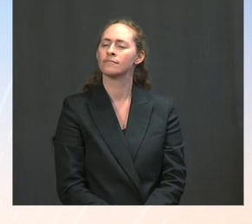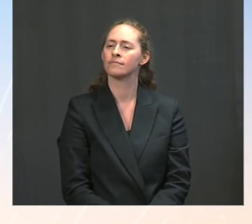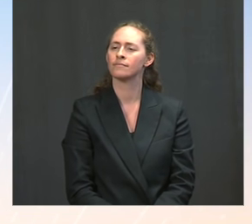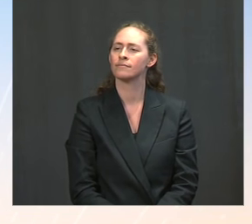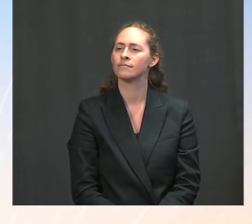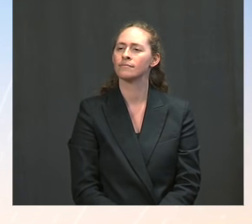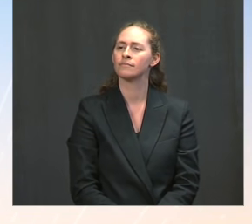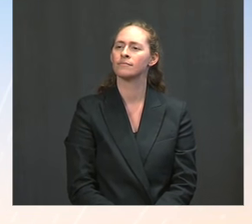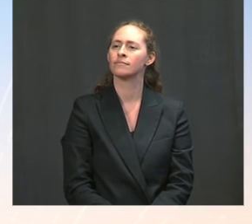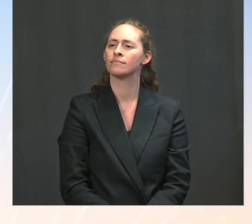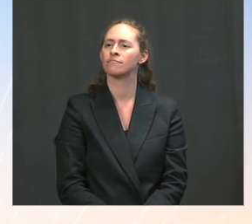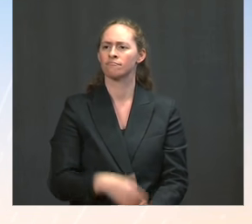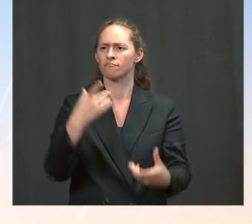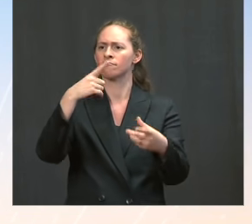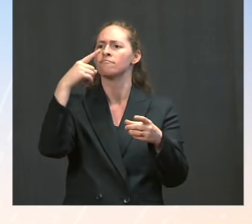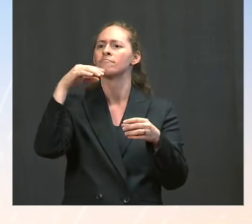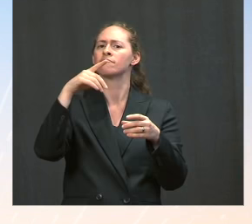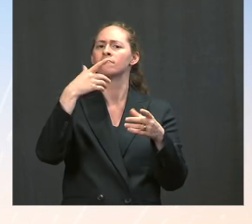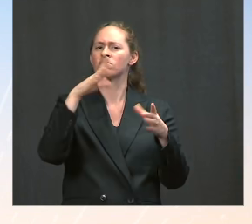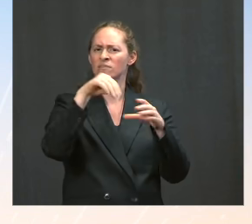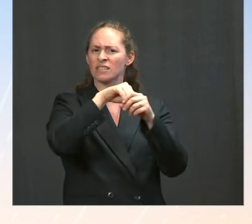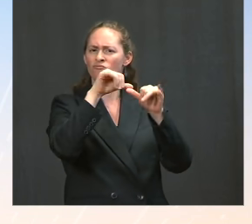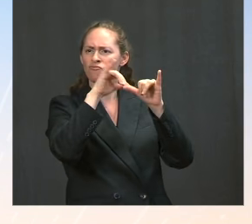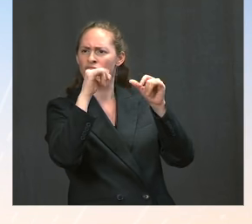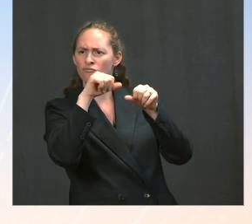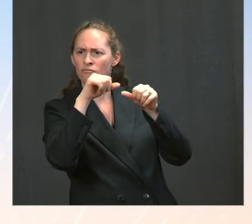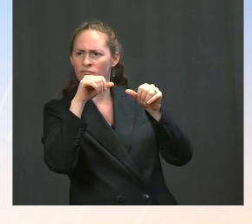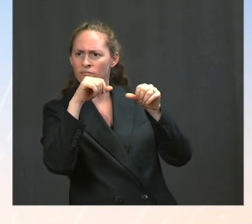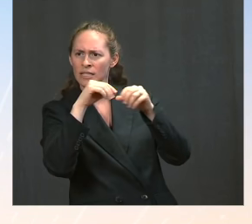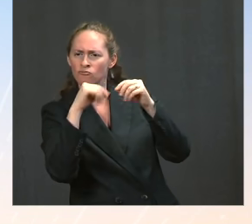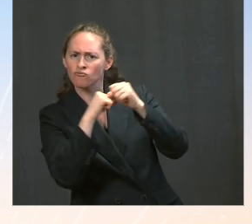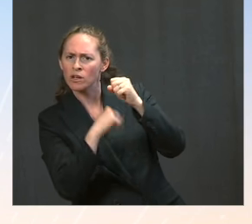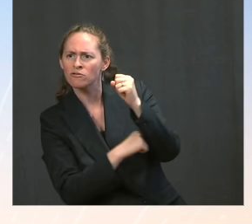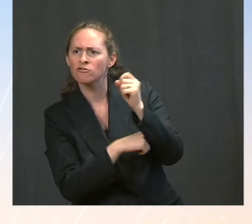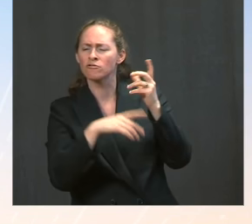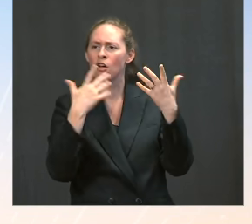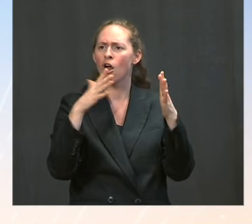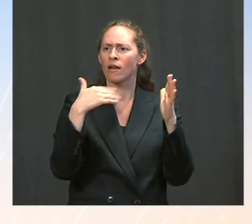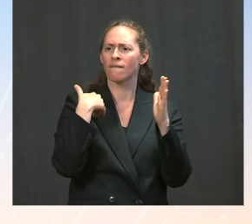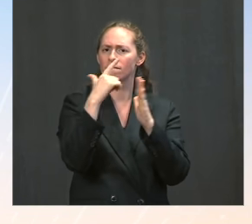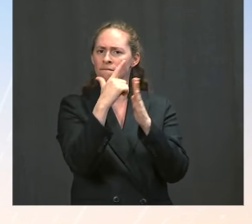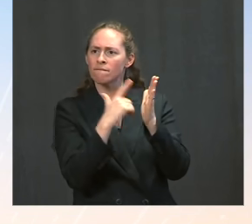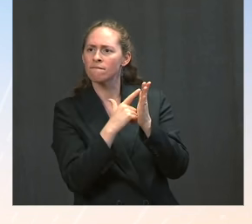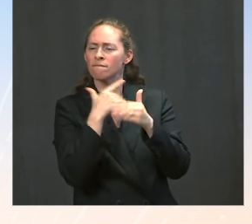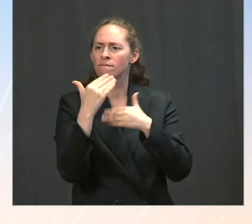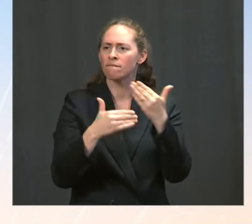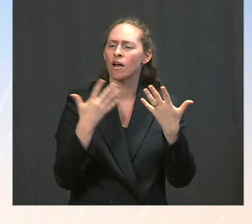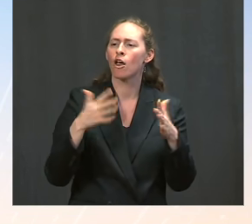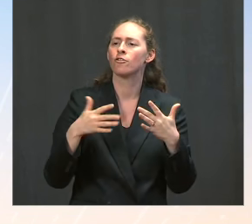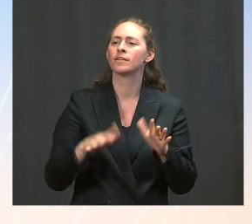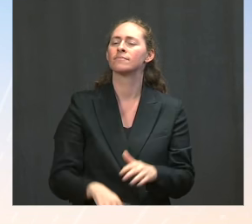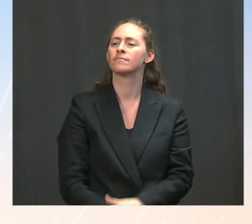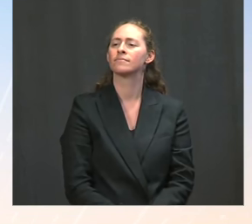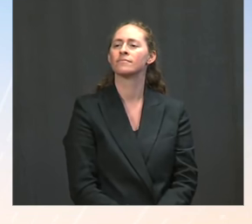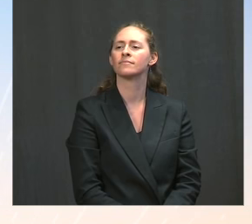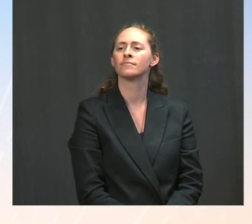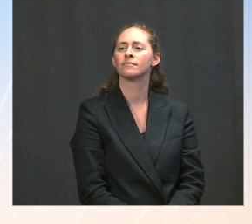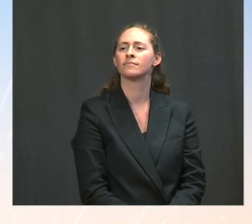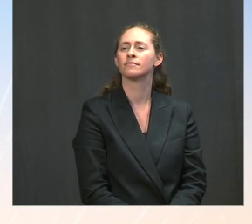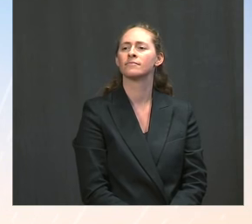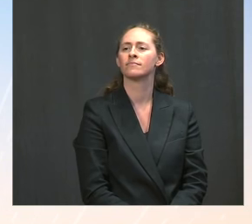and supported by the majority of people across the country. But we also understand and recognize that in the process of legislating, there